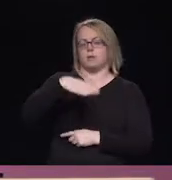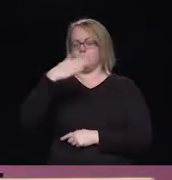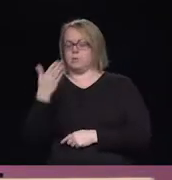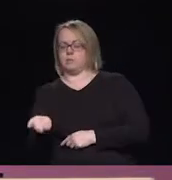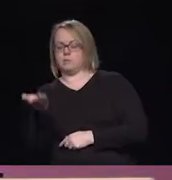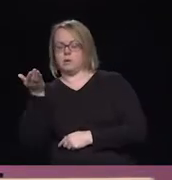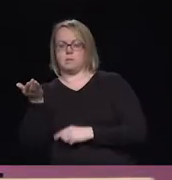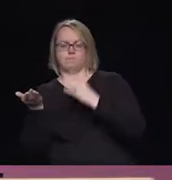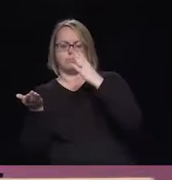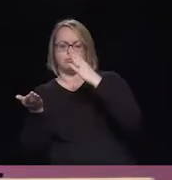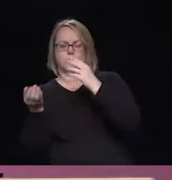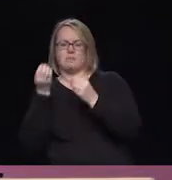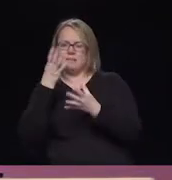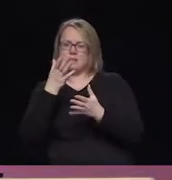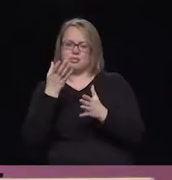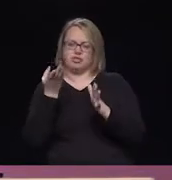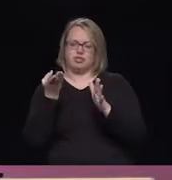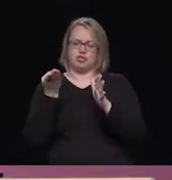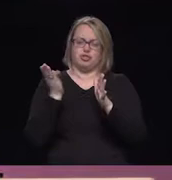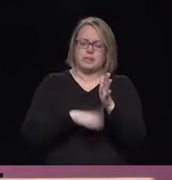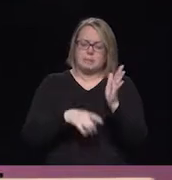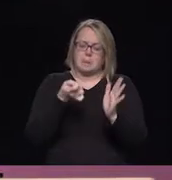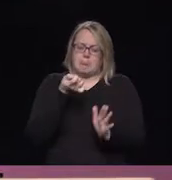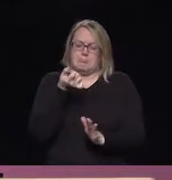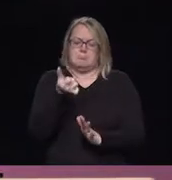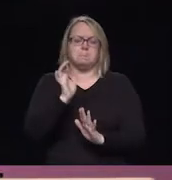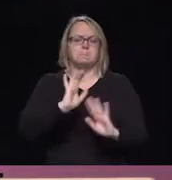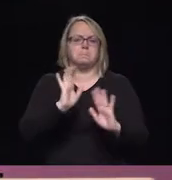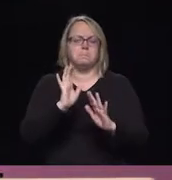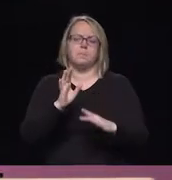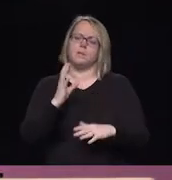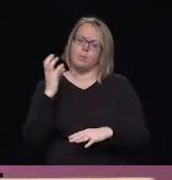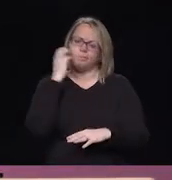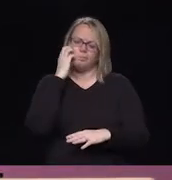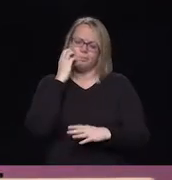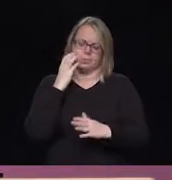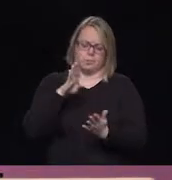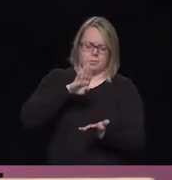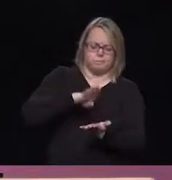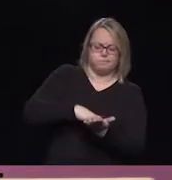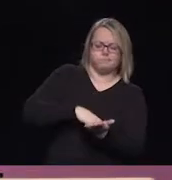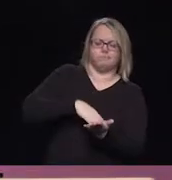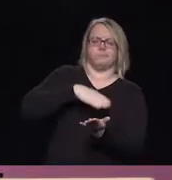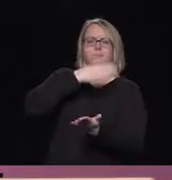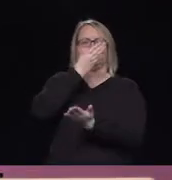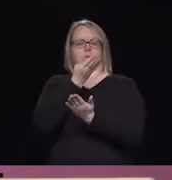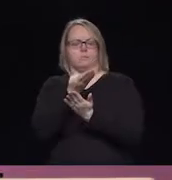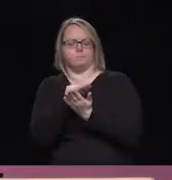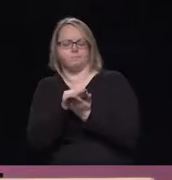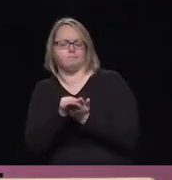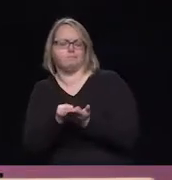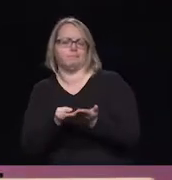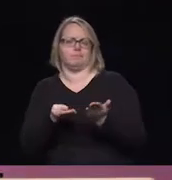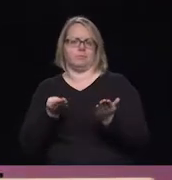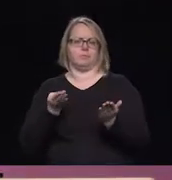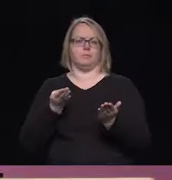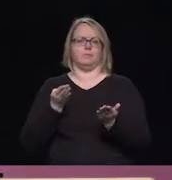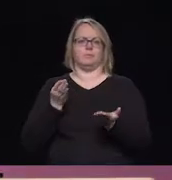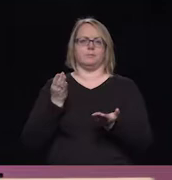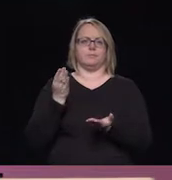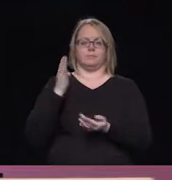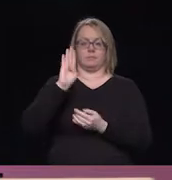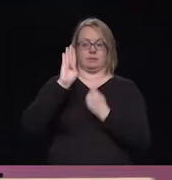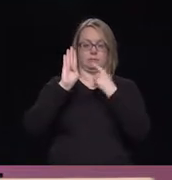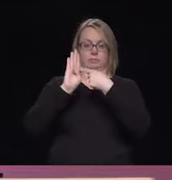one whole side nice and covered. Flip it over and the other side and white. So you have a double sided brush,